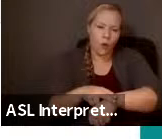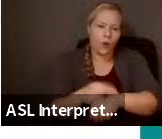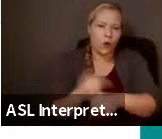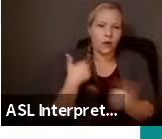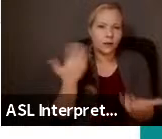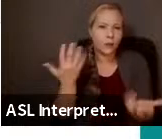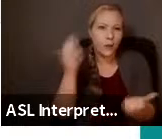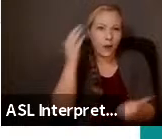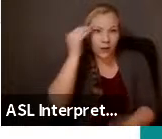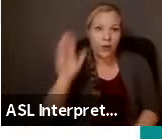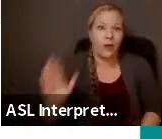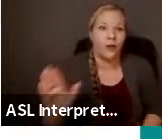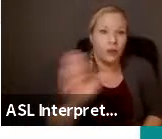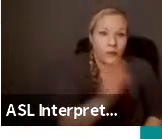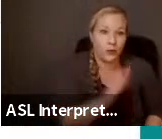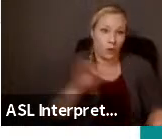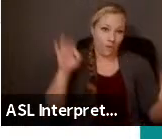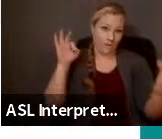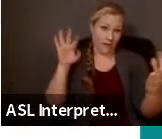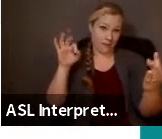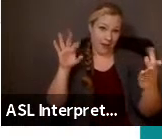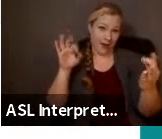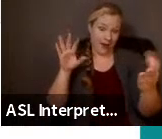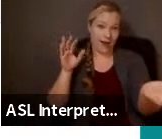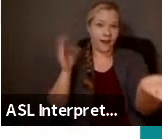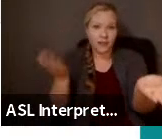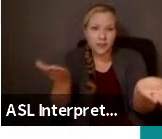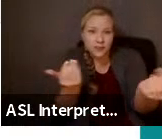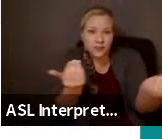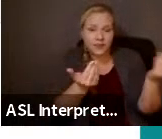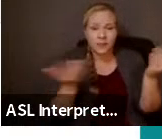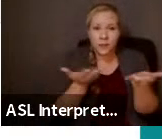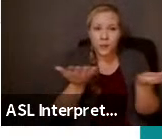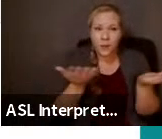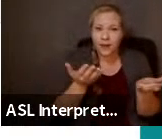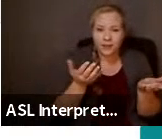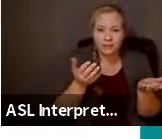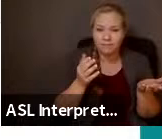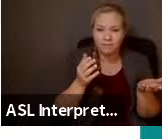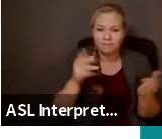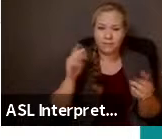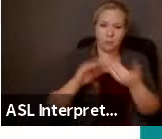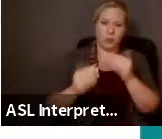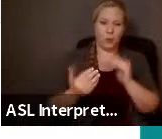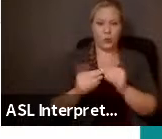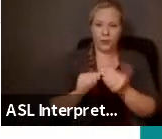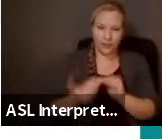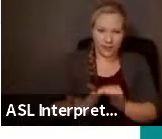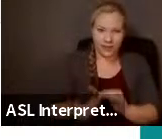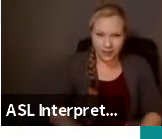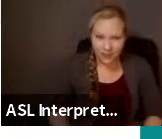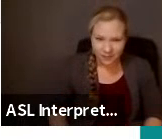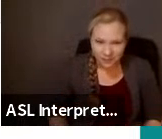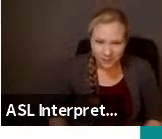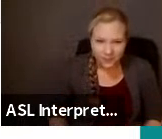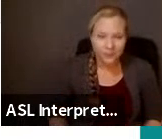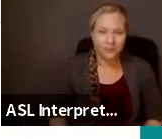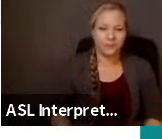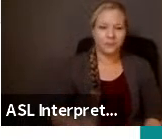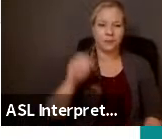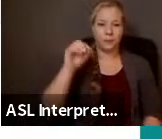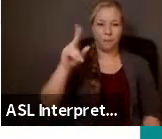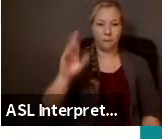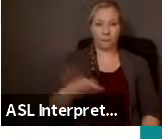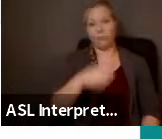to you tonight from you all. So why don't we go to the next slide, and we'll talk about option 1, which